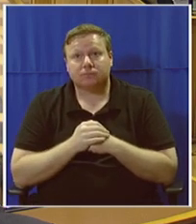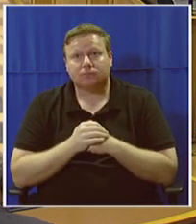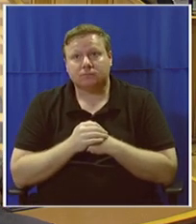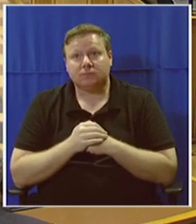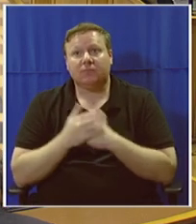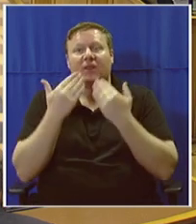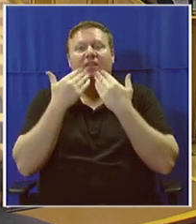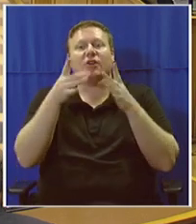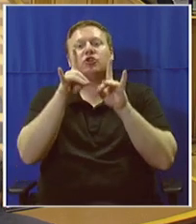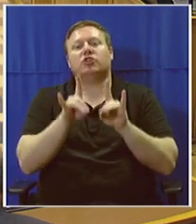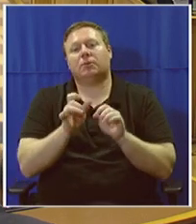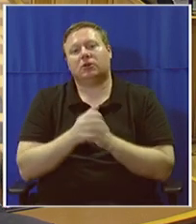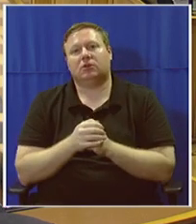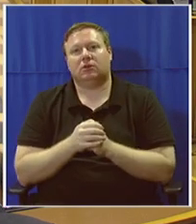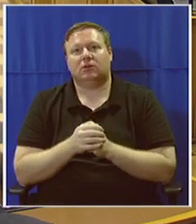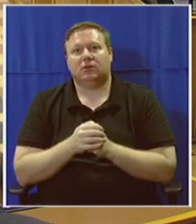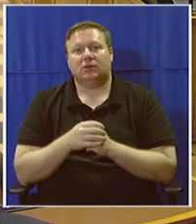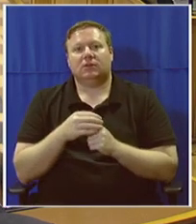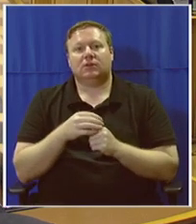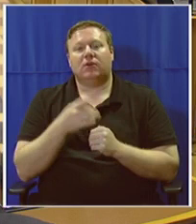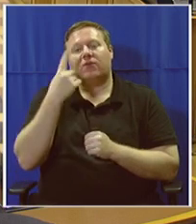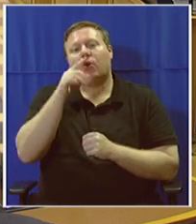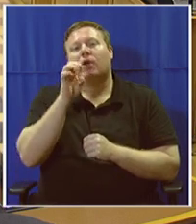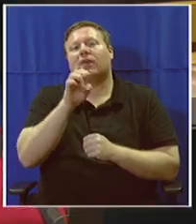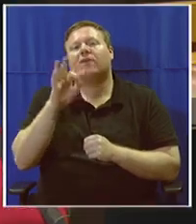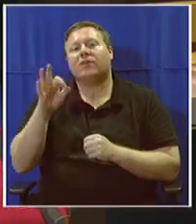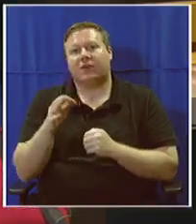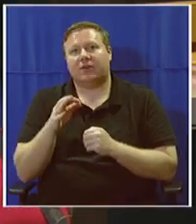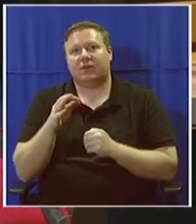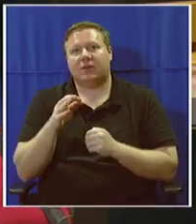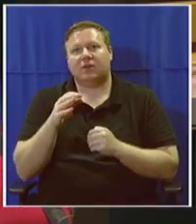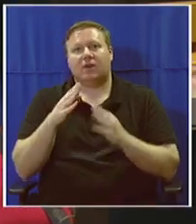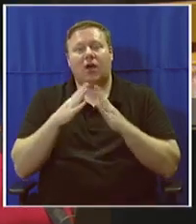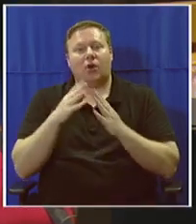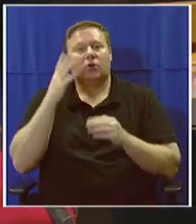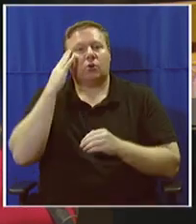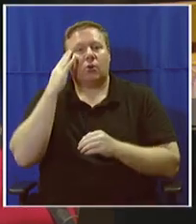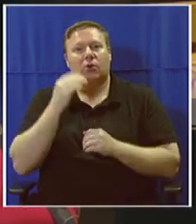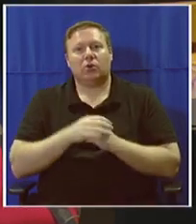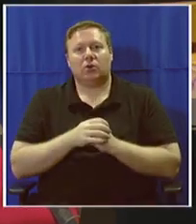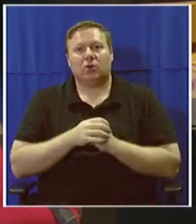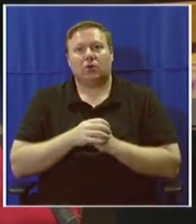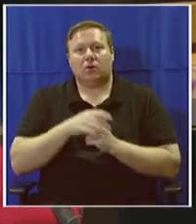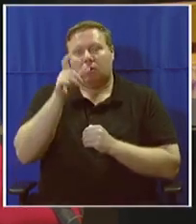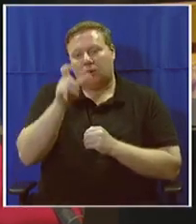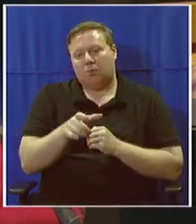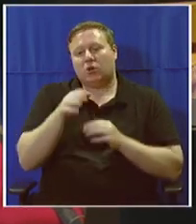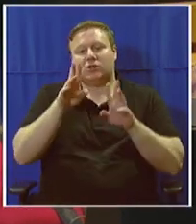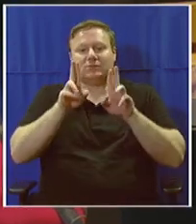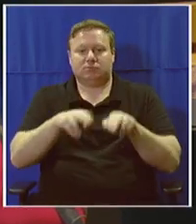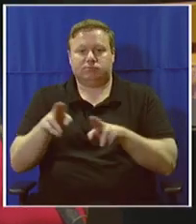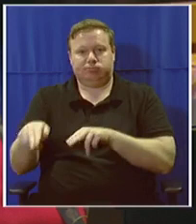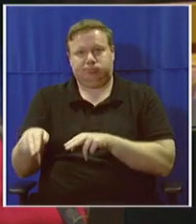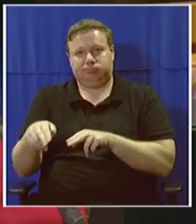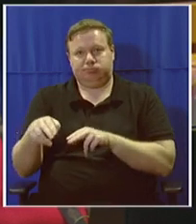Thank you, Chairperson. I rise on behalf of the EFF for the House to note the passing of Kanye Ntanga and Bastana Kaole from